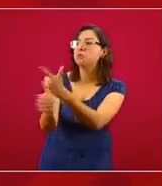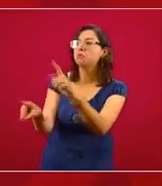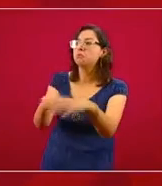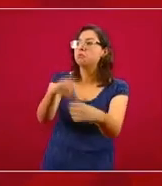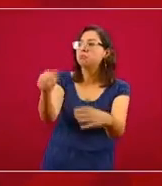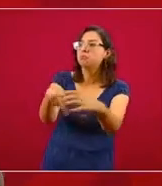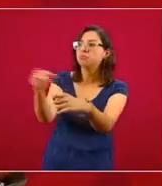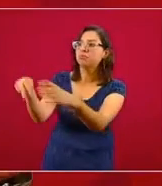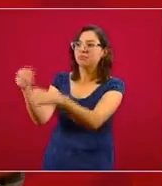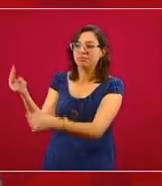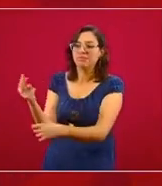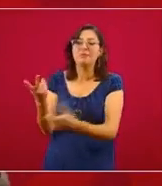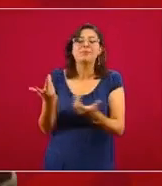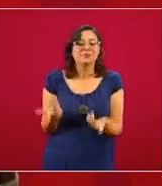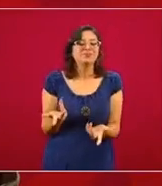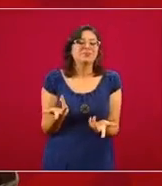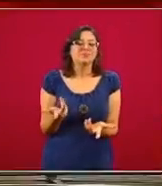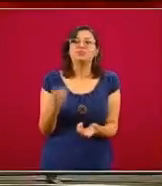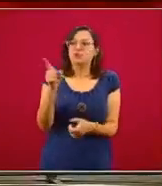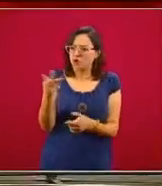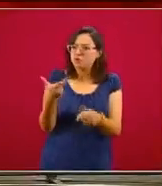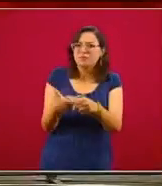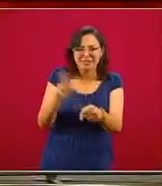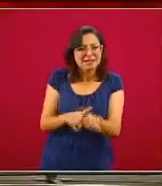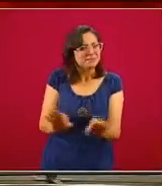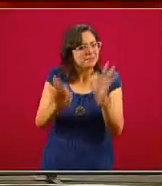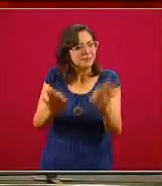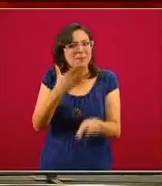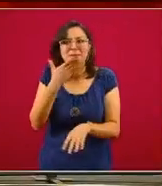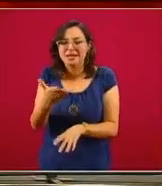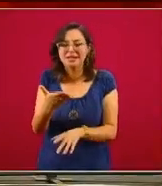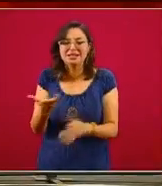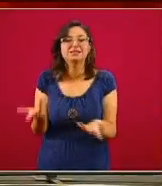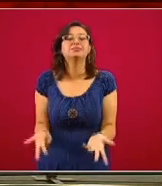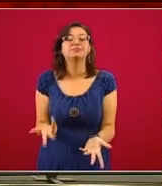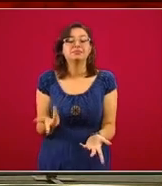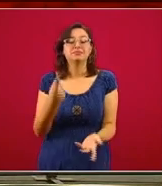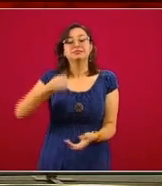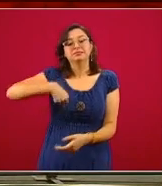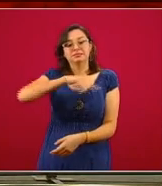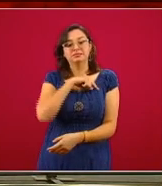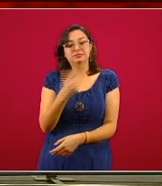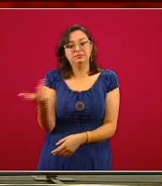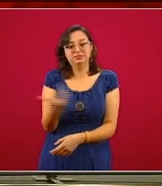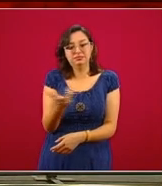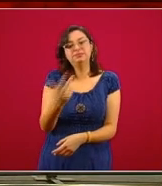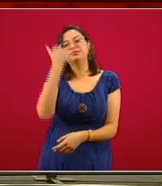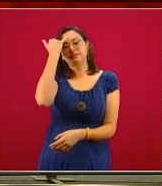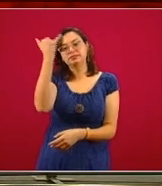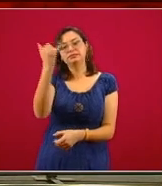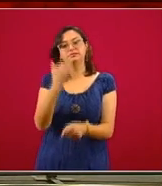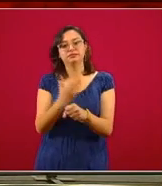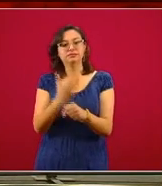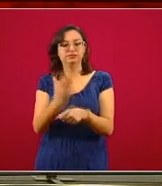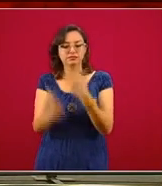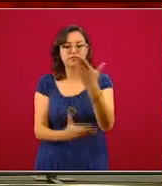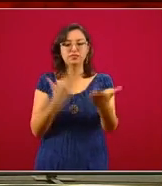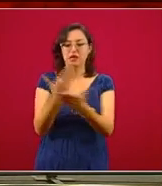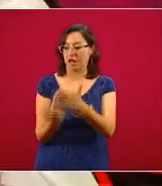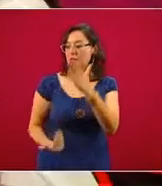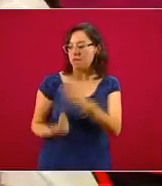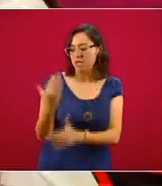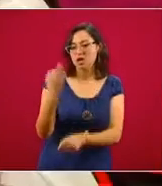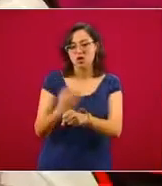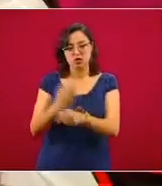areas available. And they're just as good, these other places. They're just as good. So with it's just the same as the initiative